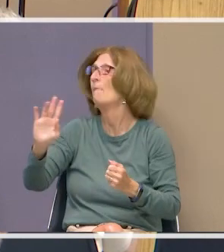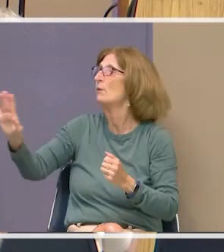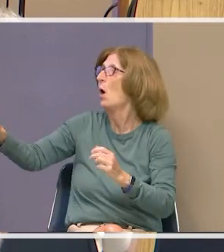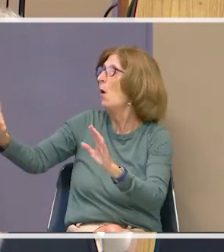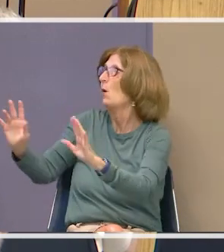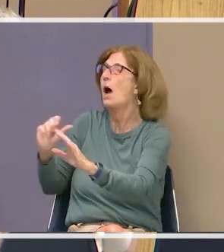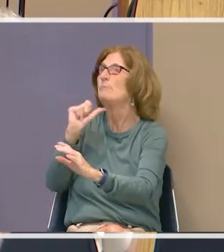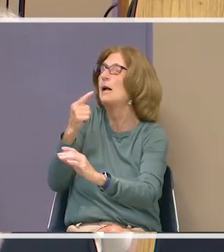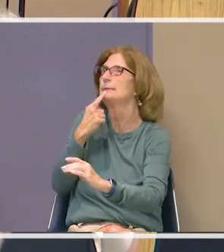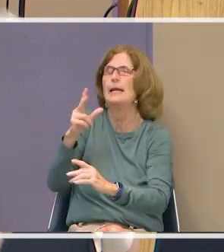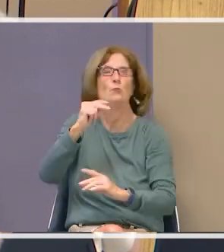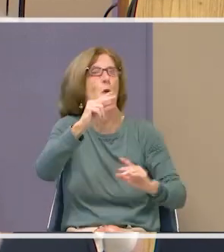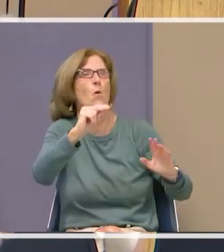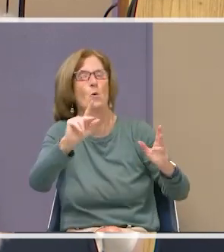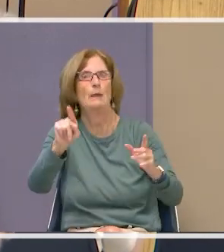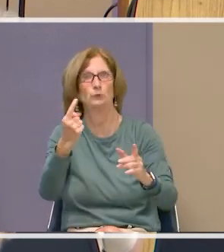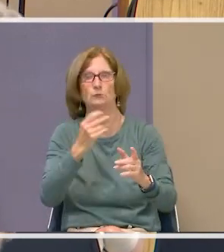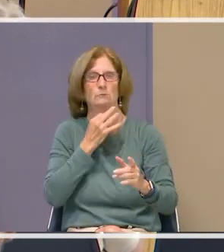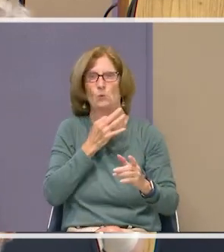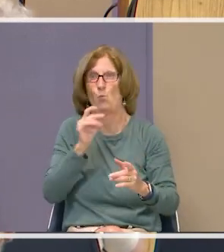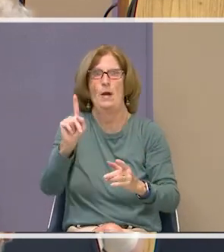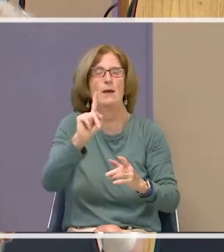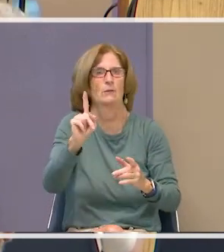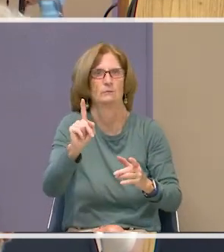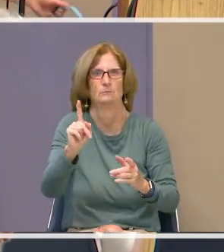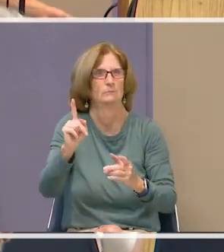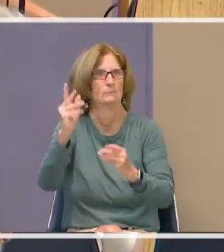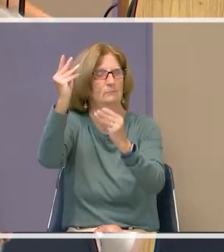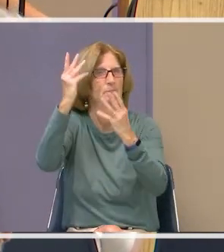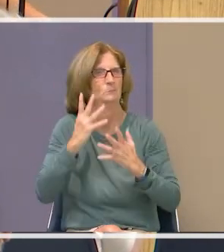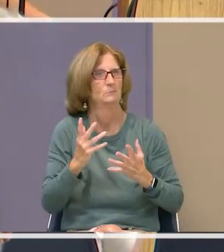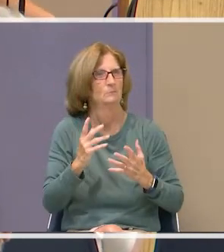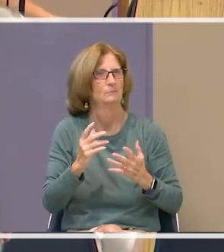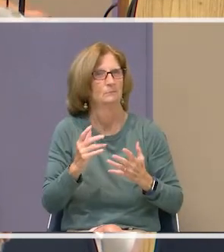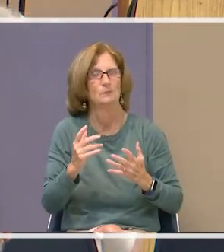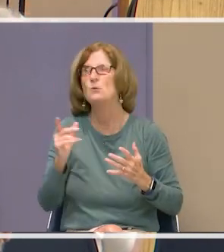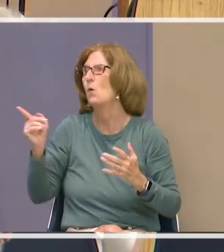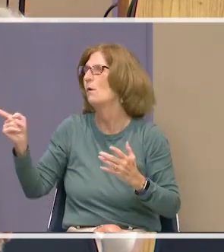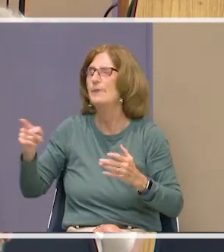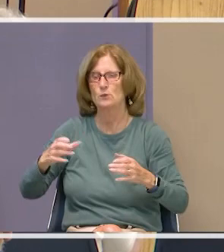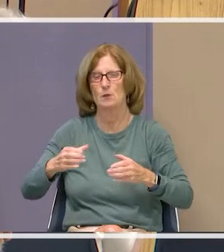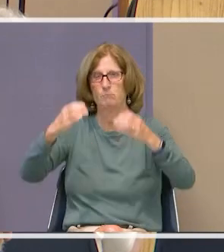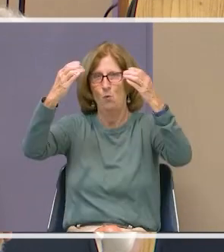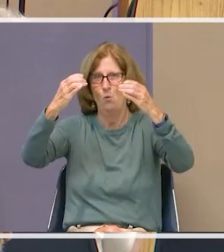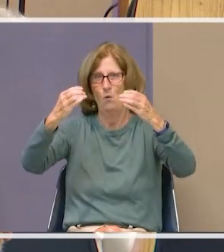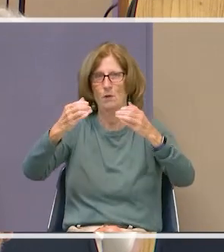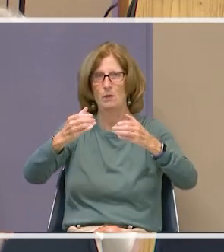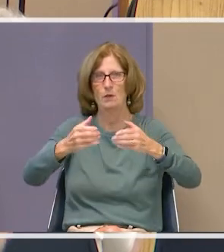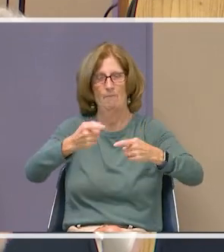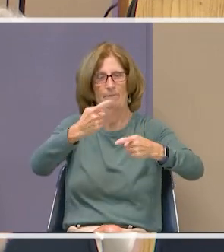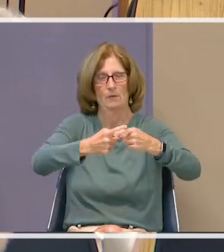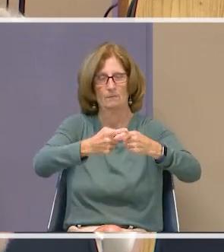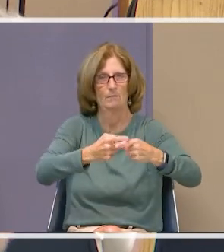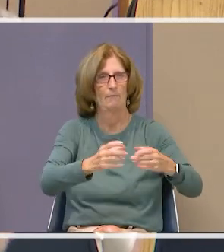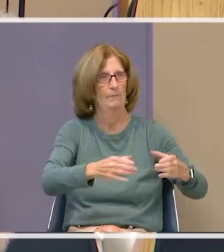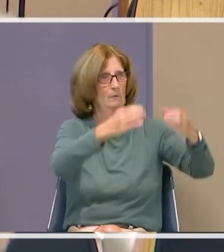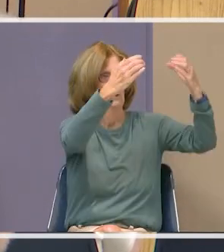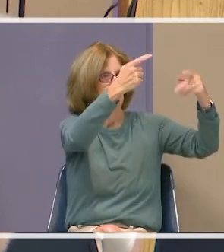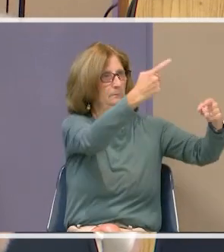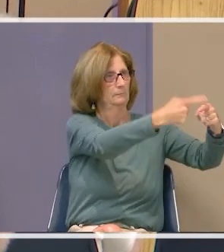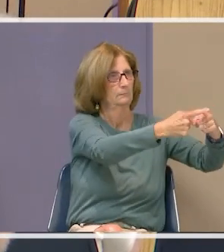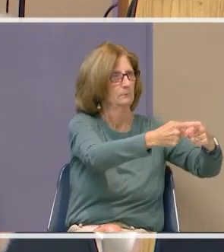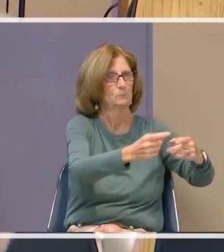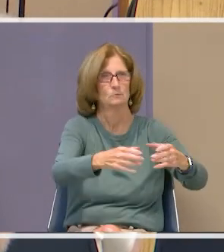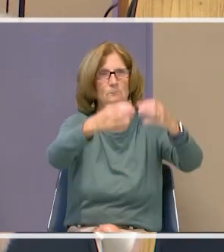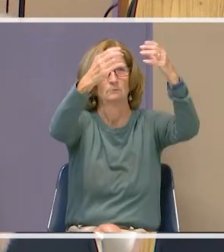no, I'm just curious. Oh, no, I didn't know this where it was going. There has to be a pole in every corner. Yeah. So that'll be, like, there's one there, I guess. So is it kind